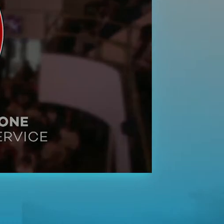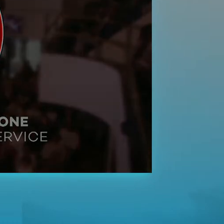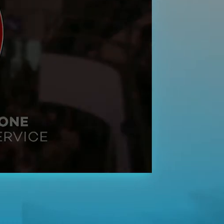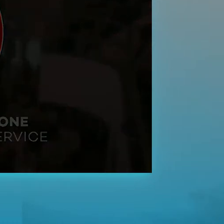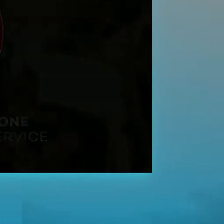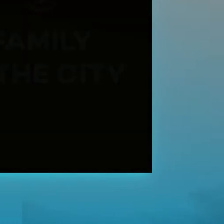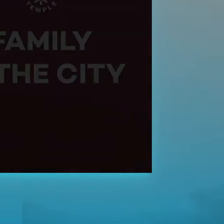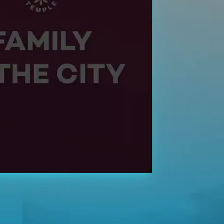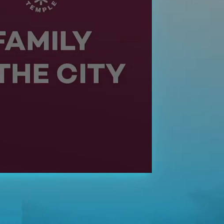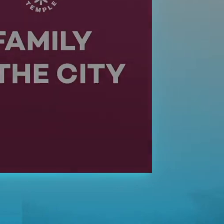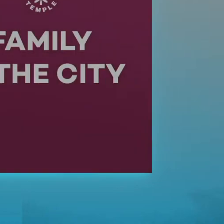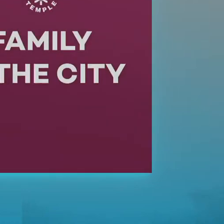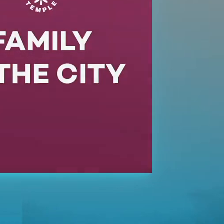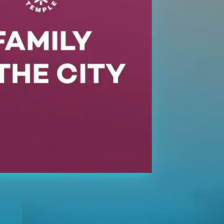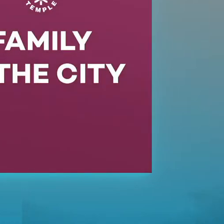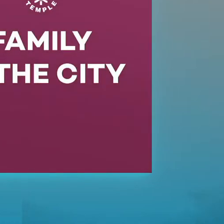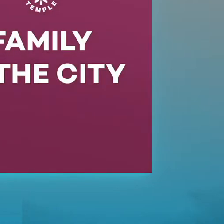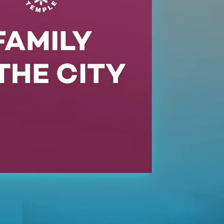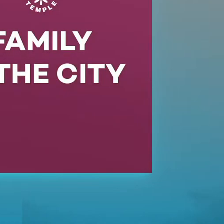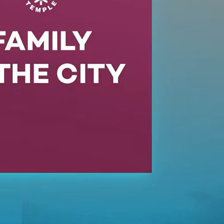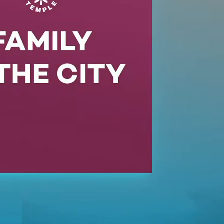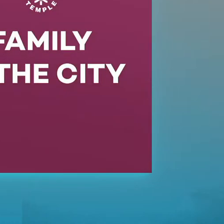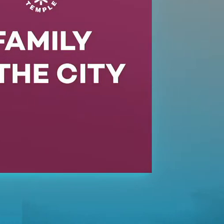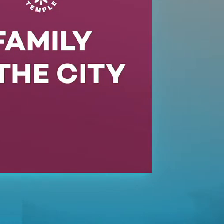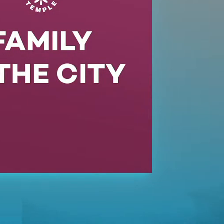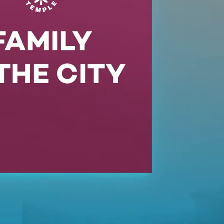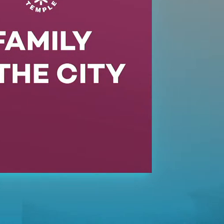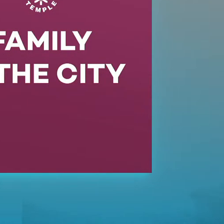with the burning light of noon?